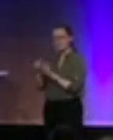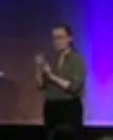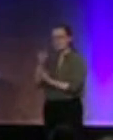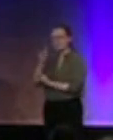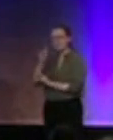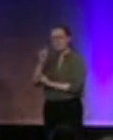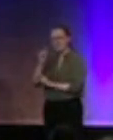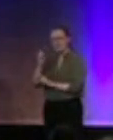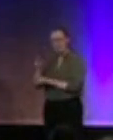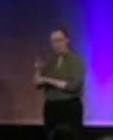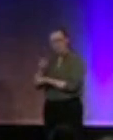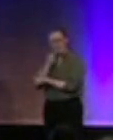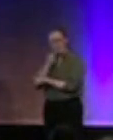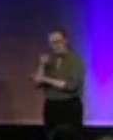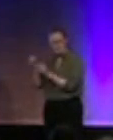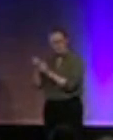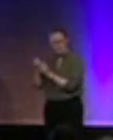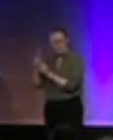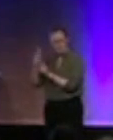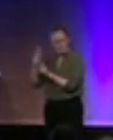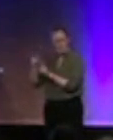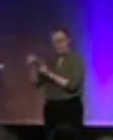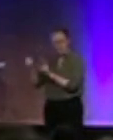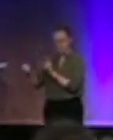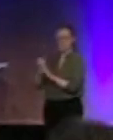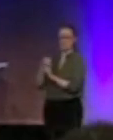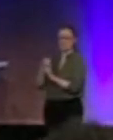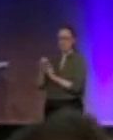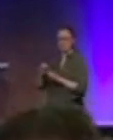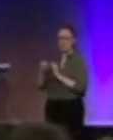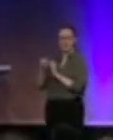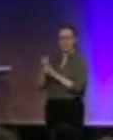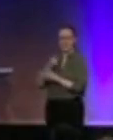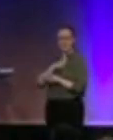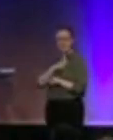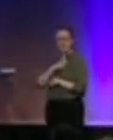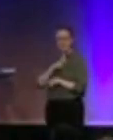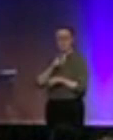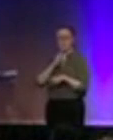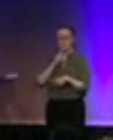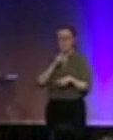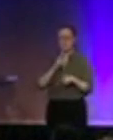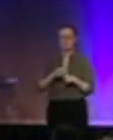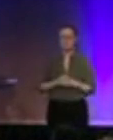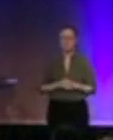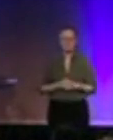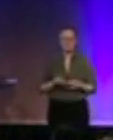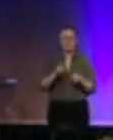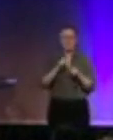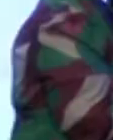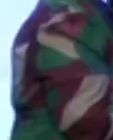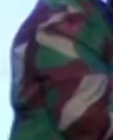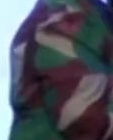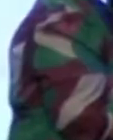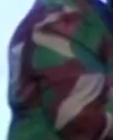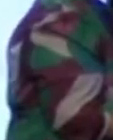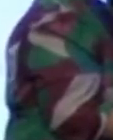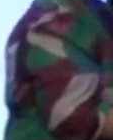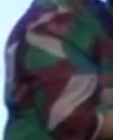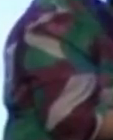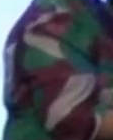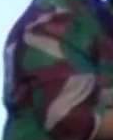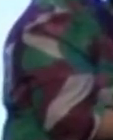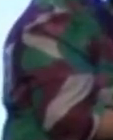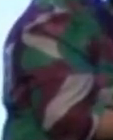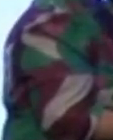to mention. And also, more importantly, about anxiety caused by frontal lobe seizures. Do you want